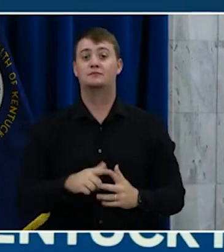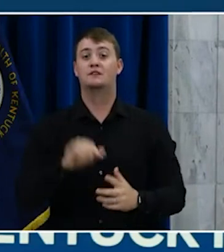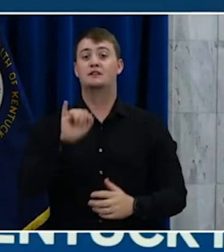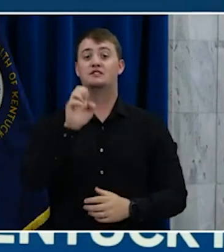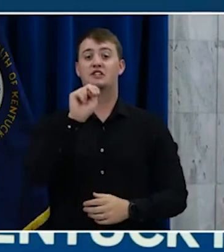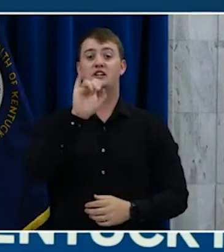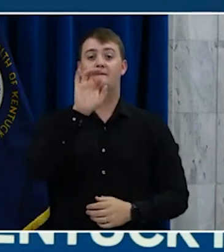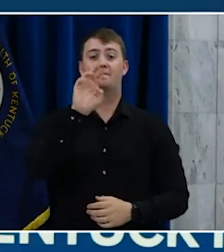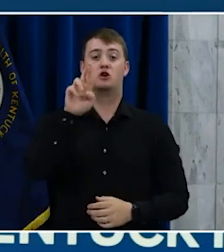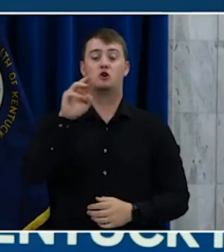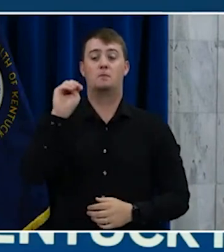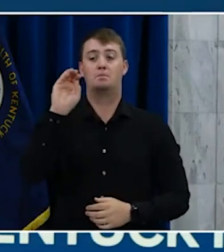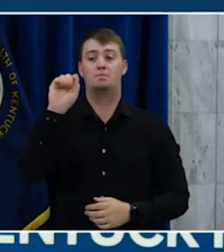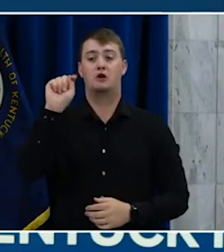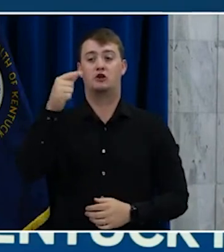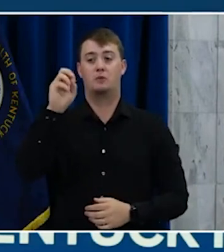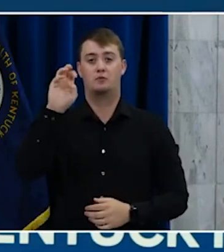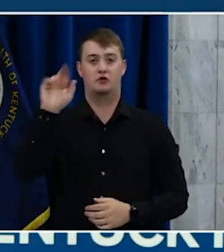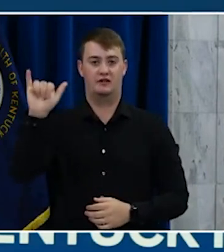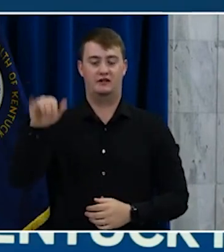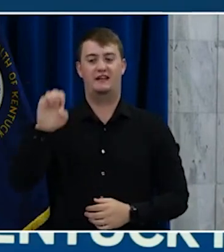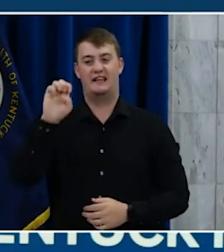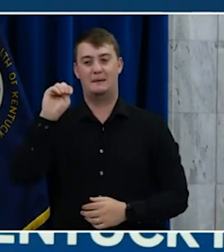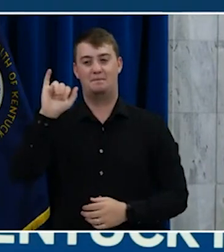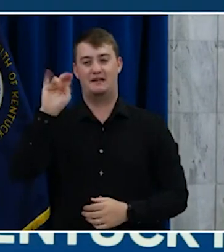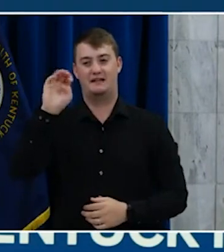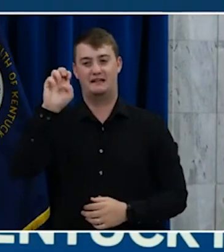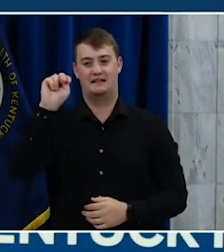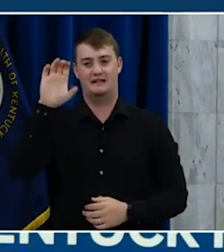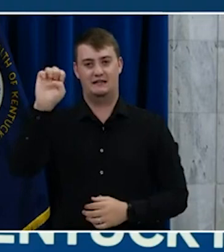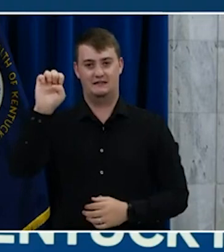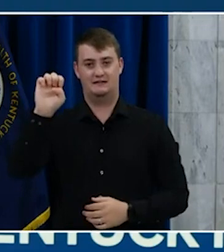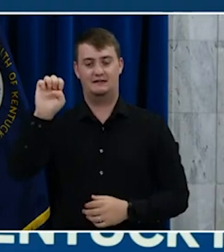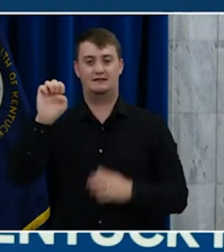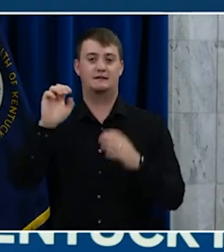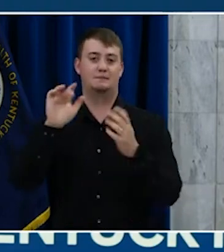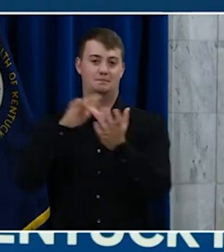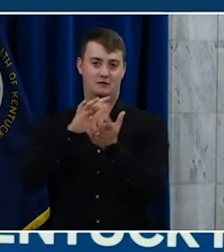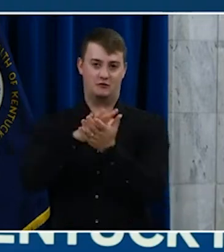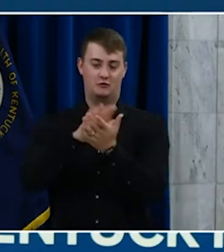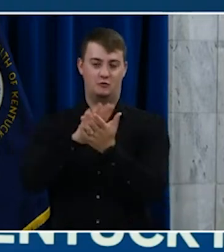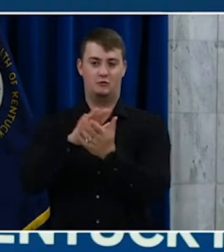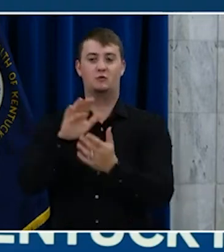Jennifer Montgomery, Eminence Middle School in Eminence Independent.